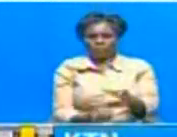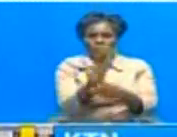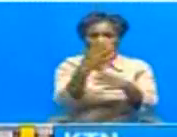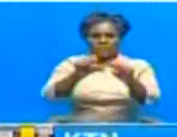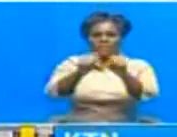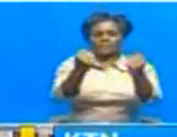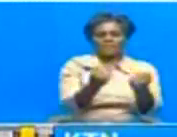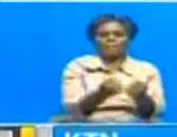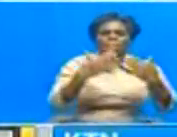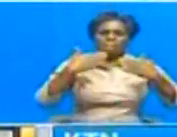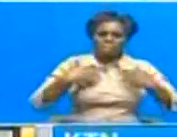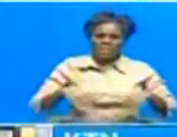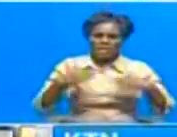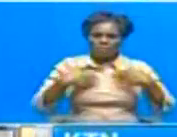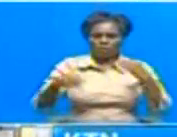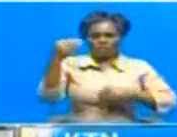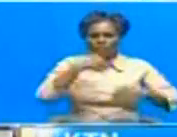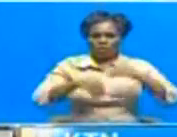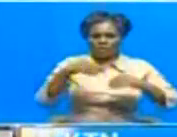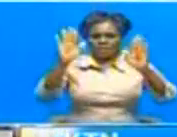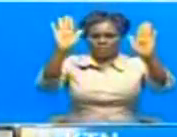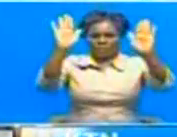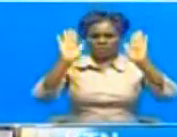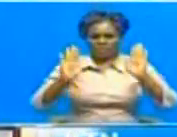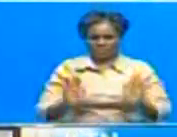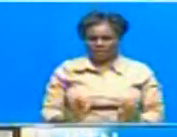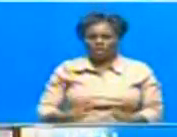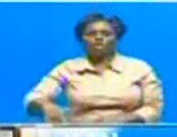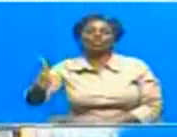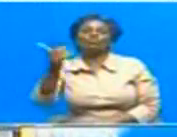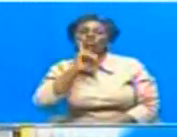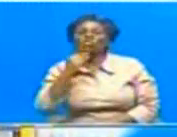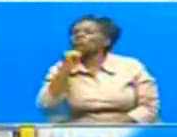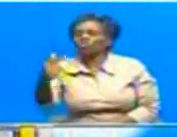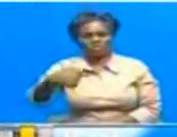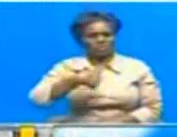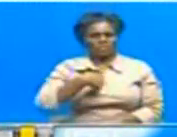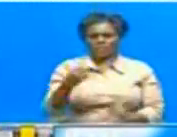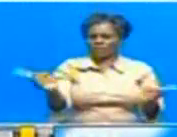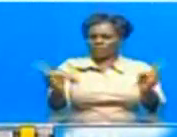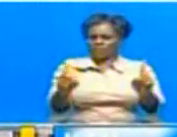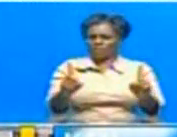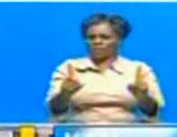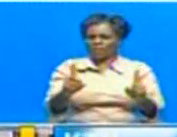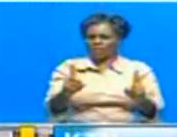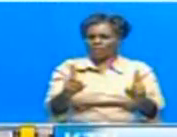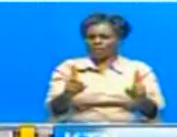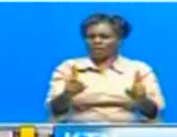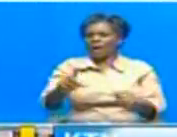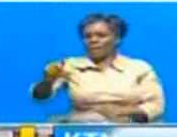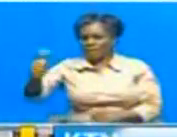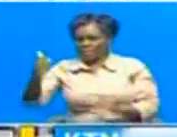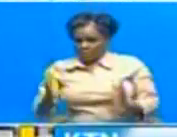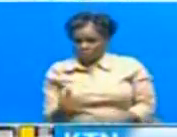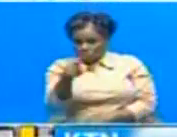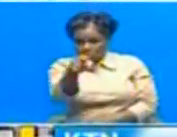where people's votes count. Because tomorrow it will not be Raila who will be rigged. No. It is going